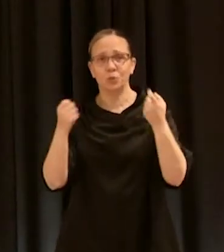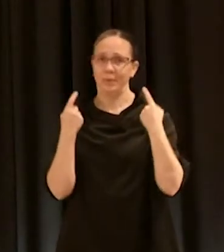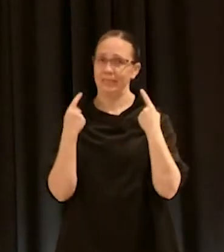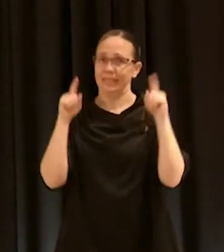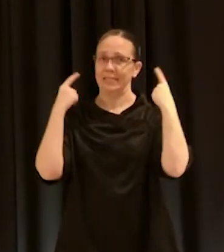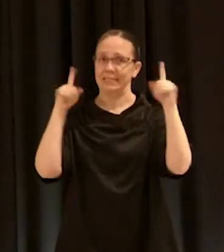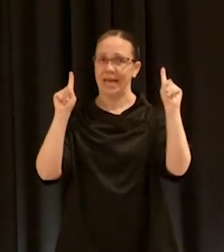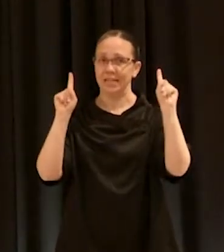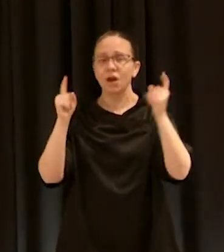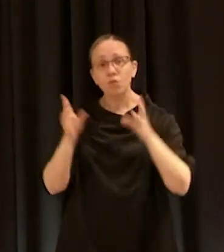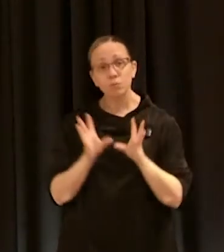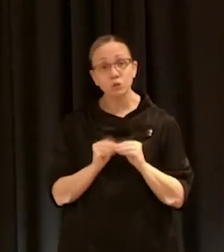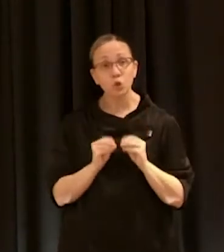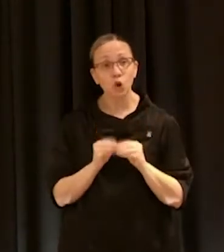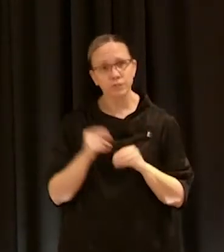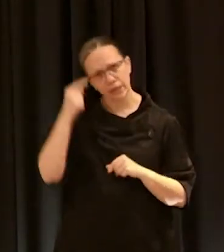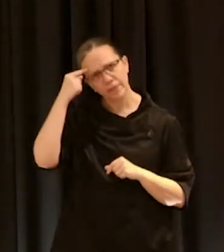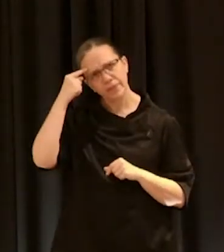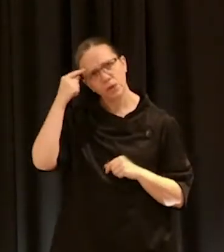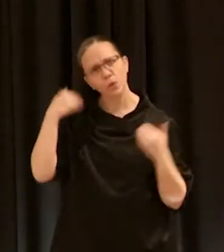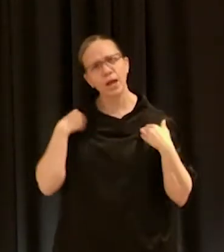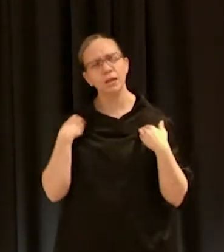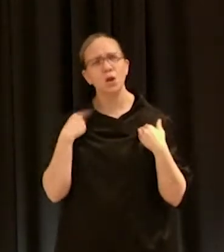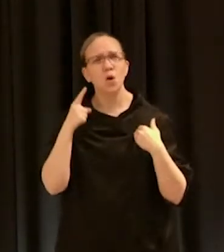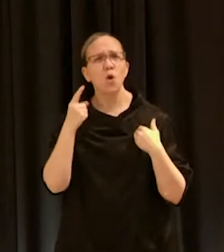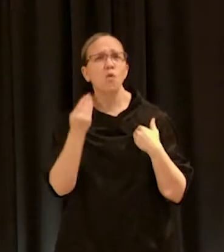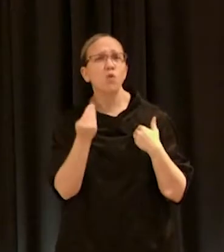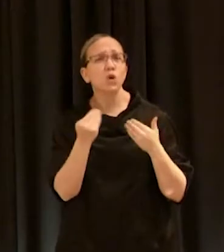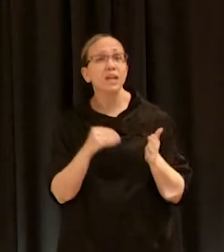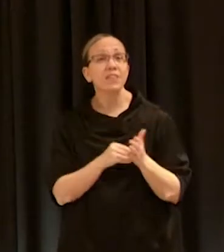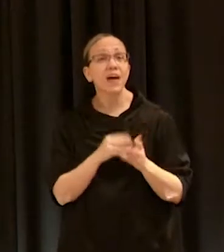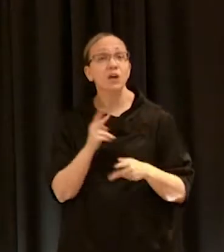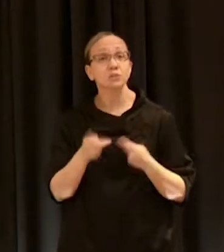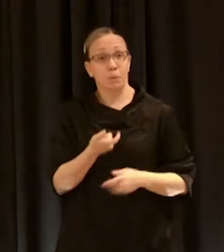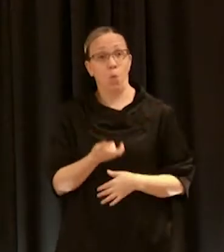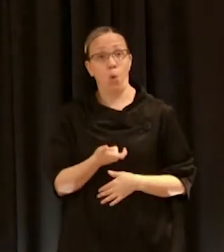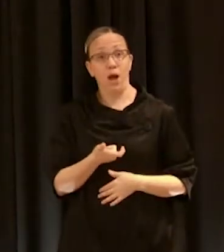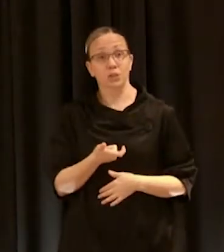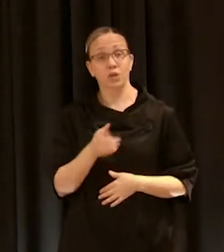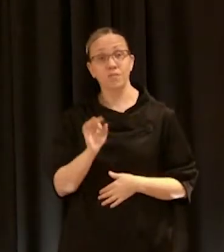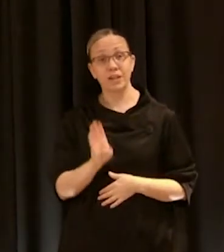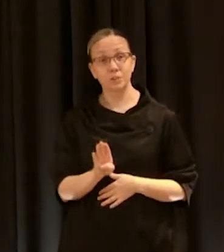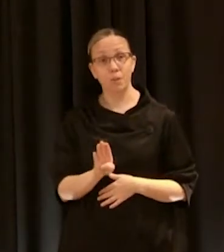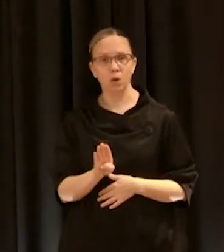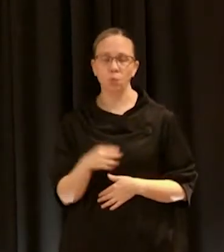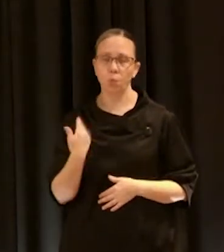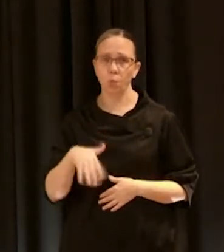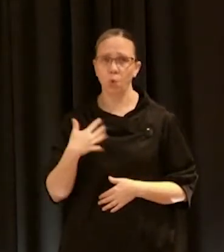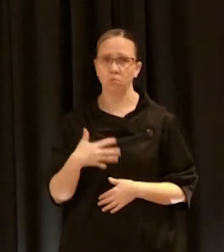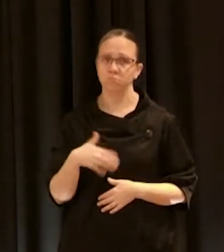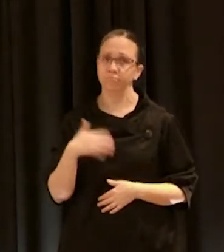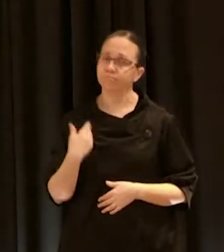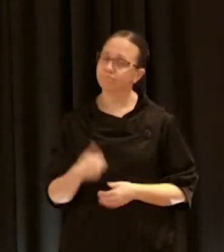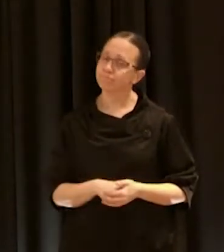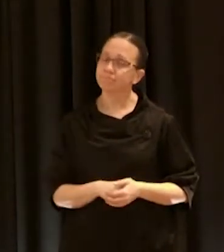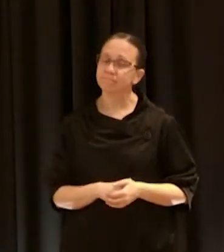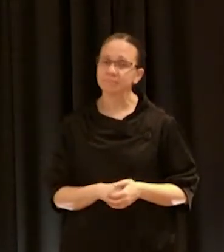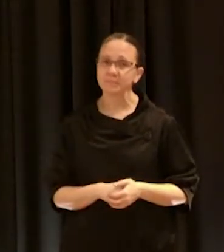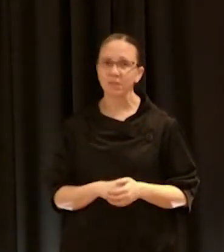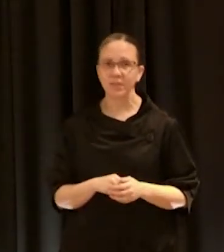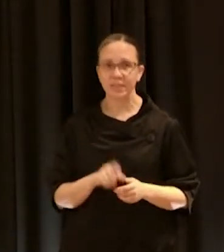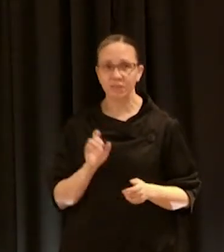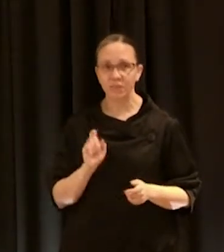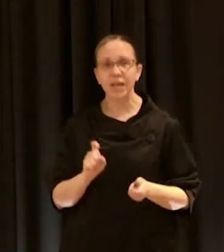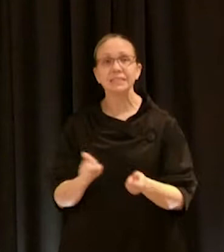success from just the service. I think we had over 14,000 views on our Facebook. So that's just incredible for that